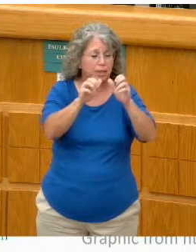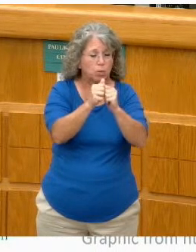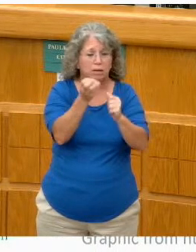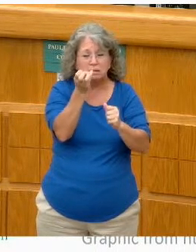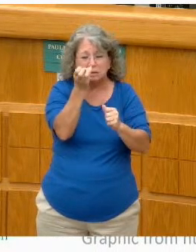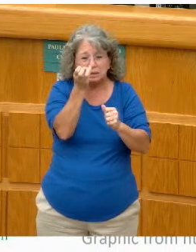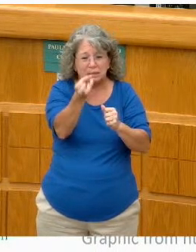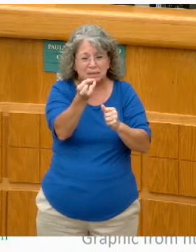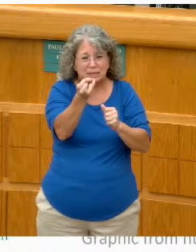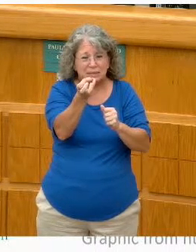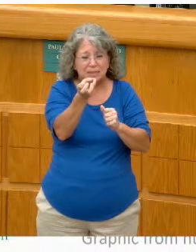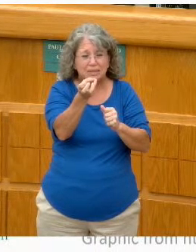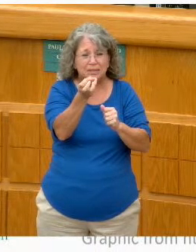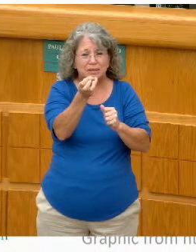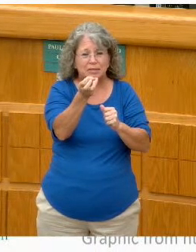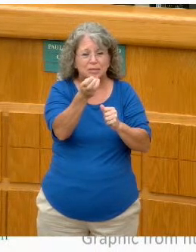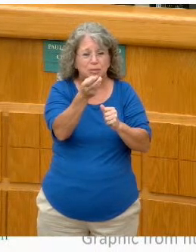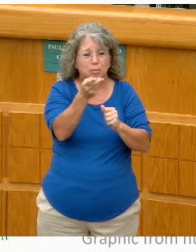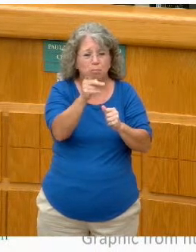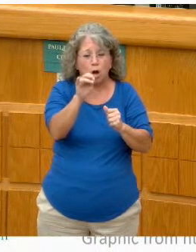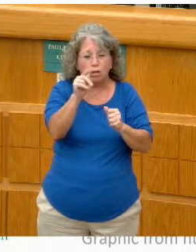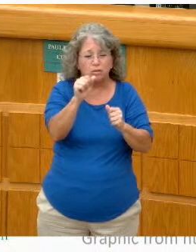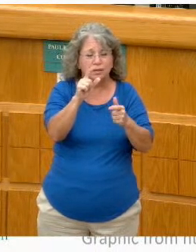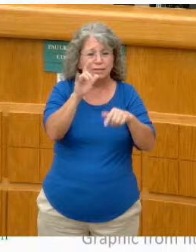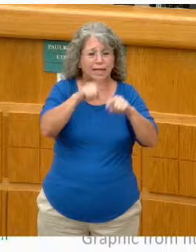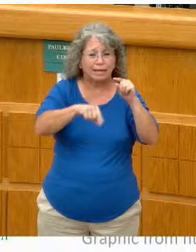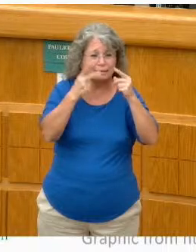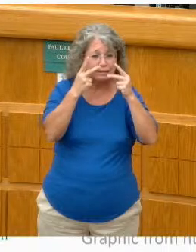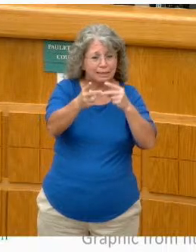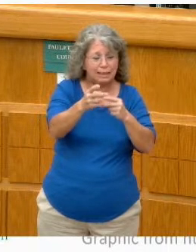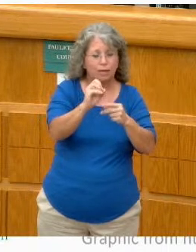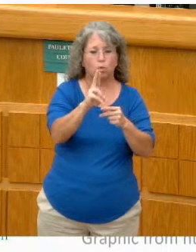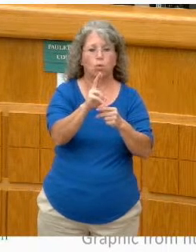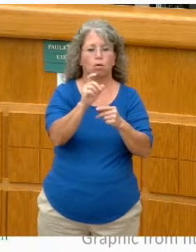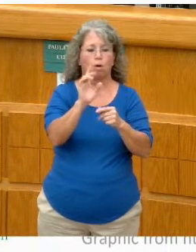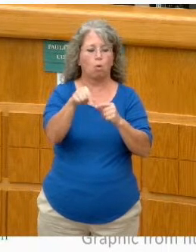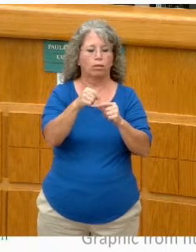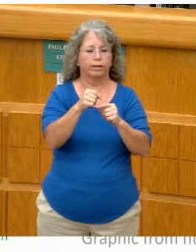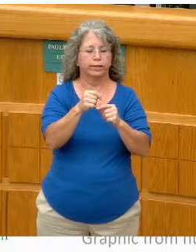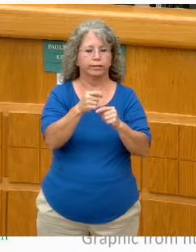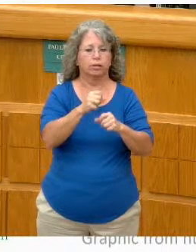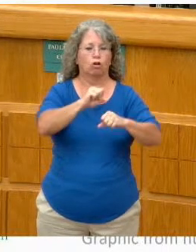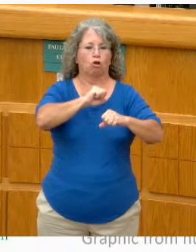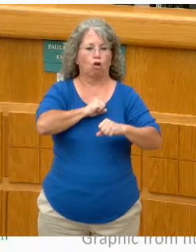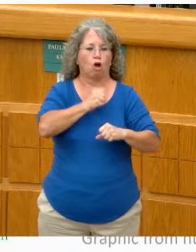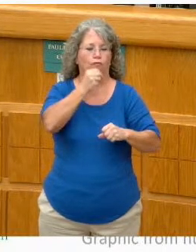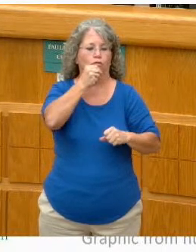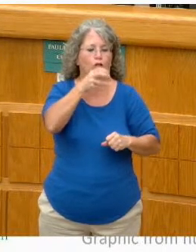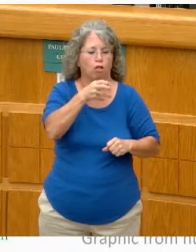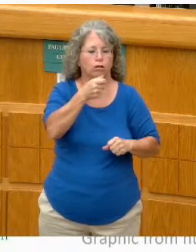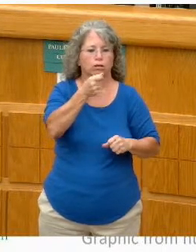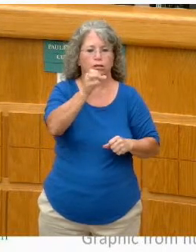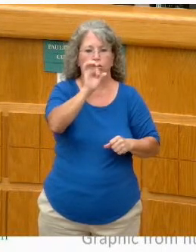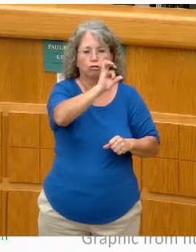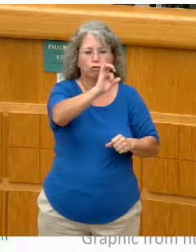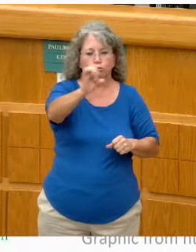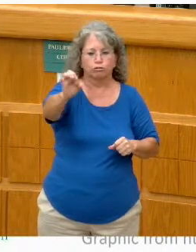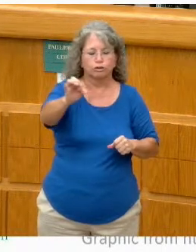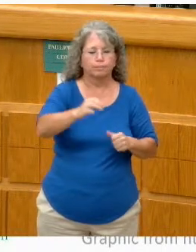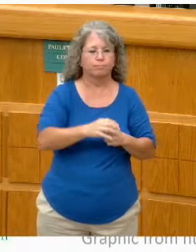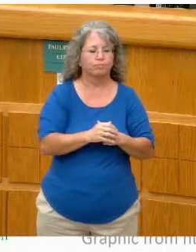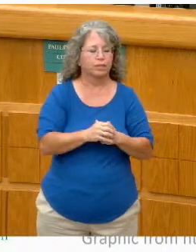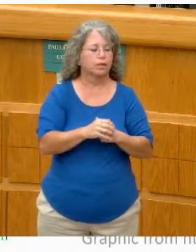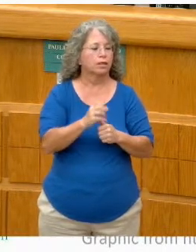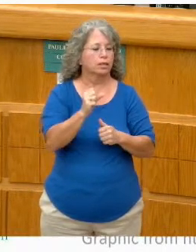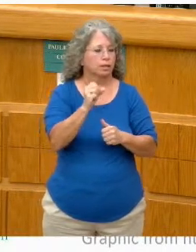microscopic particles through the air. So you want to wear your masks when you're inside especially, but even when you're outside,